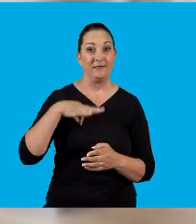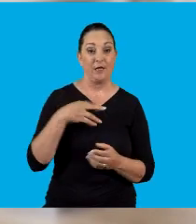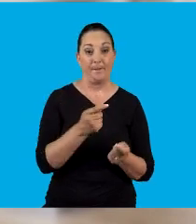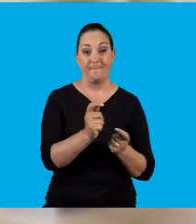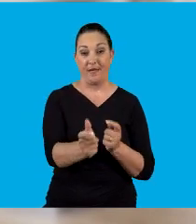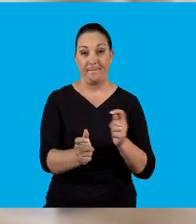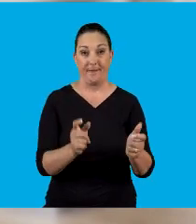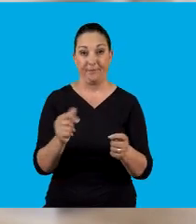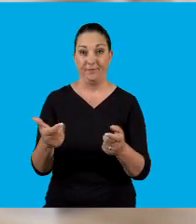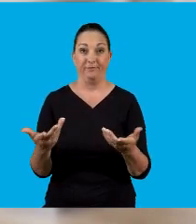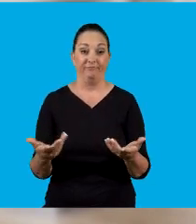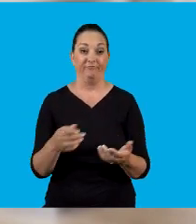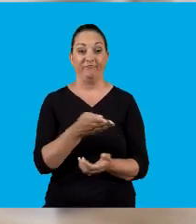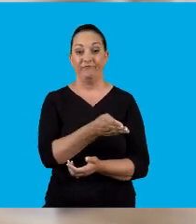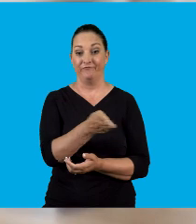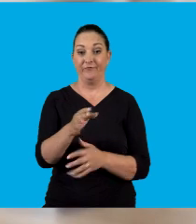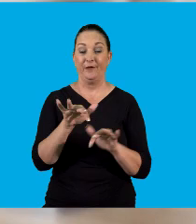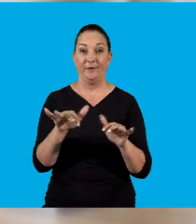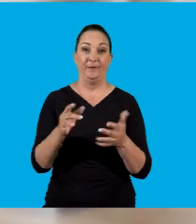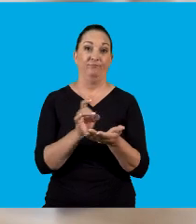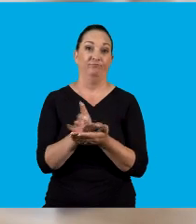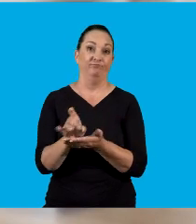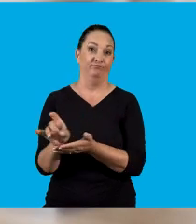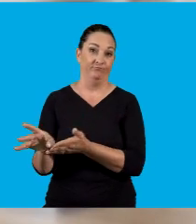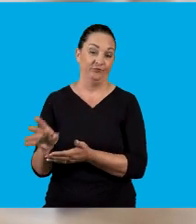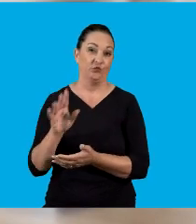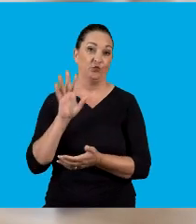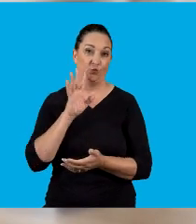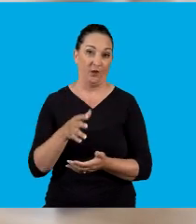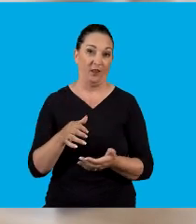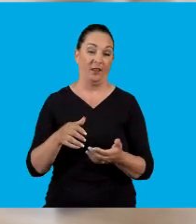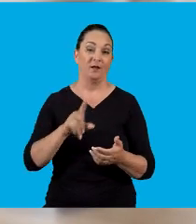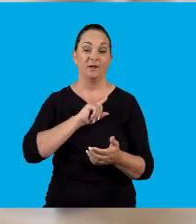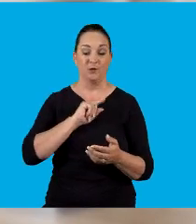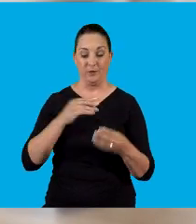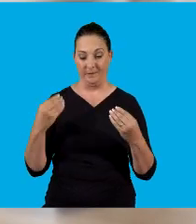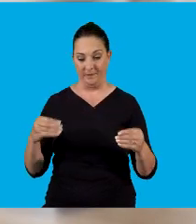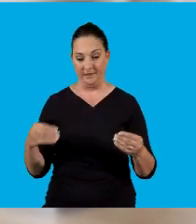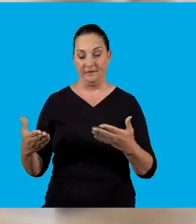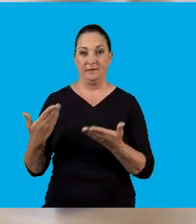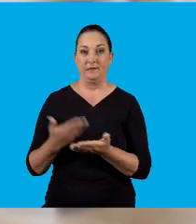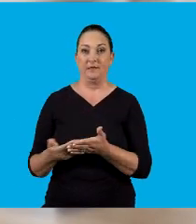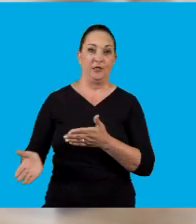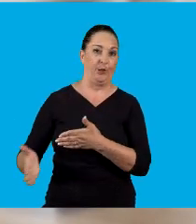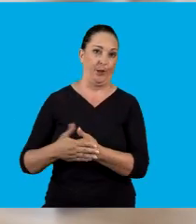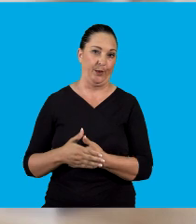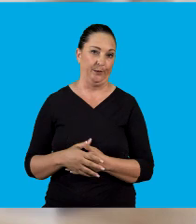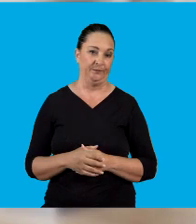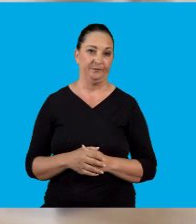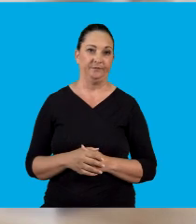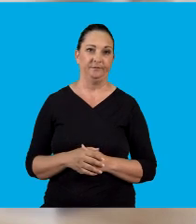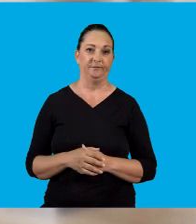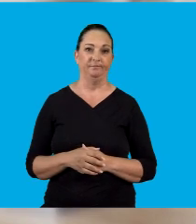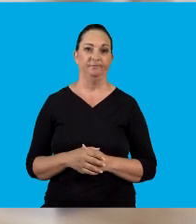employees' wages. So workers are going to be retrenched. Business is not going to make money. It will end up closing down, which will